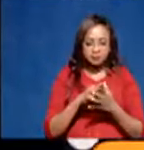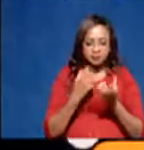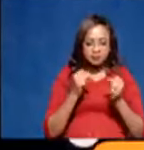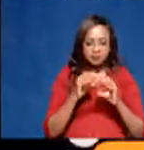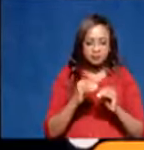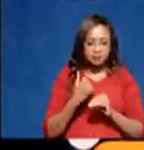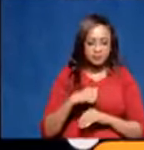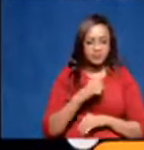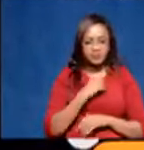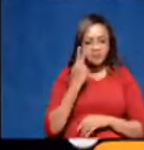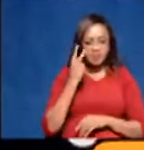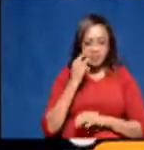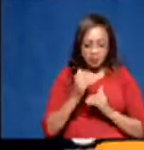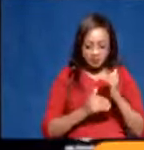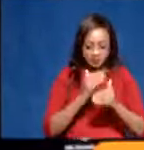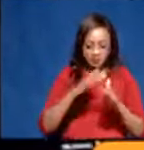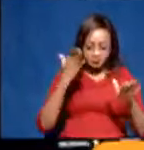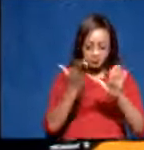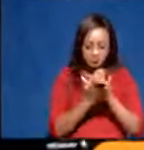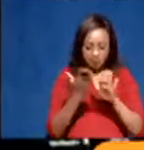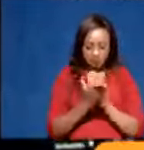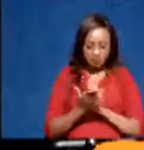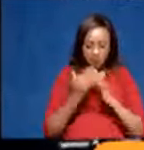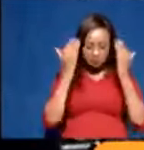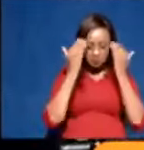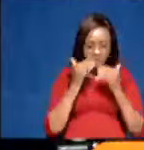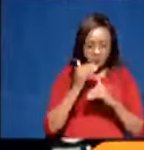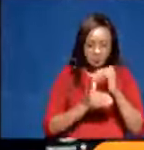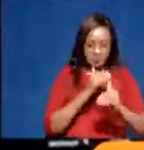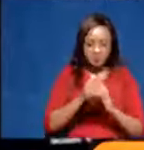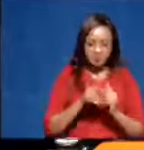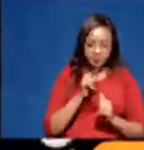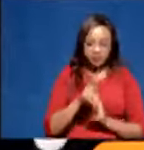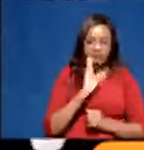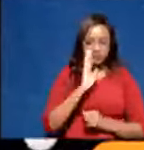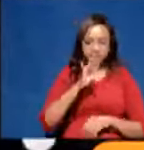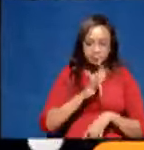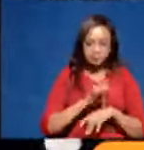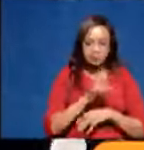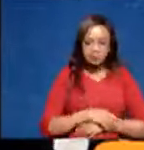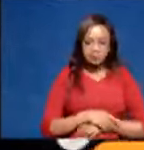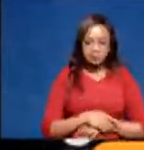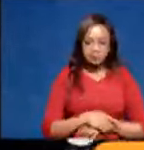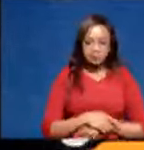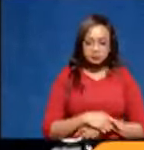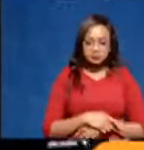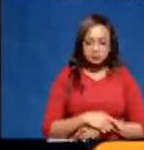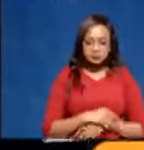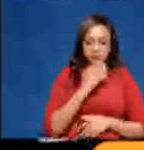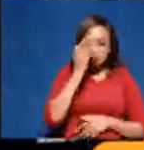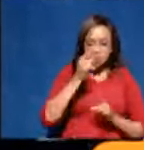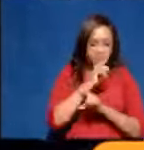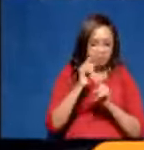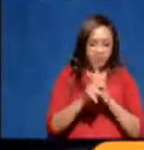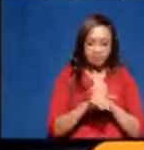the process of filing proceedings in court would largely be virtual, as